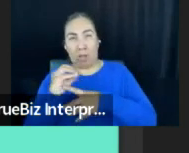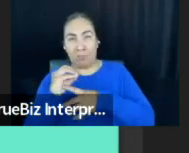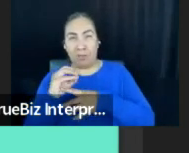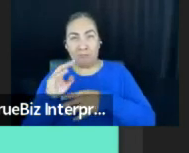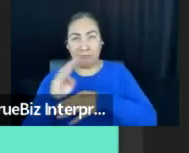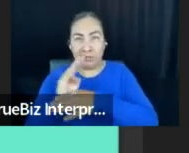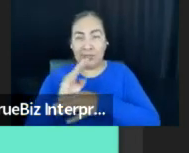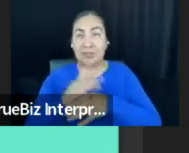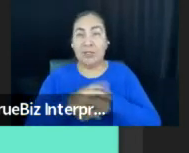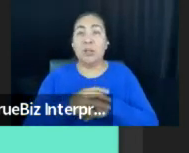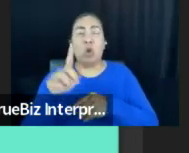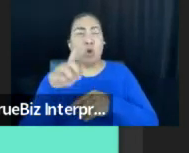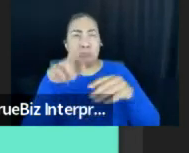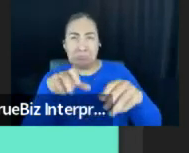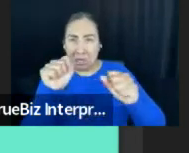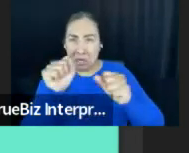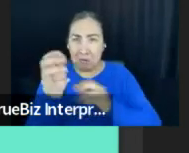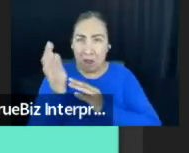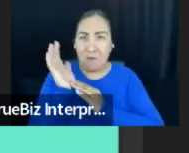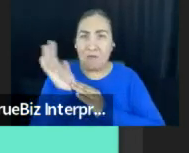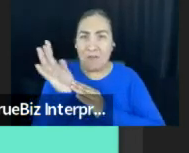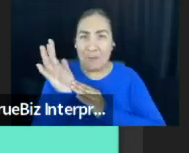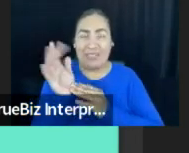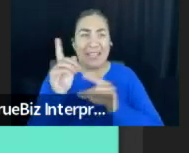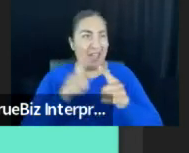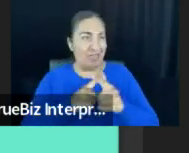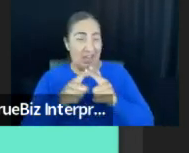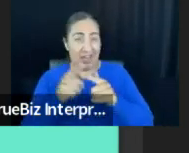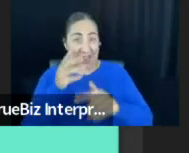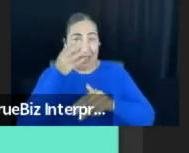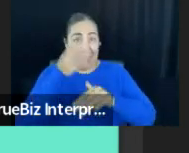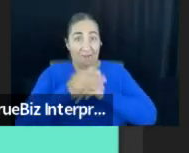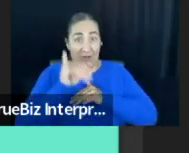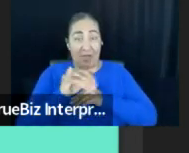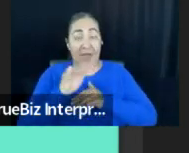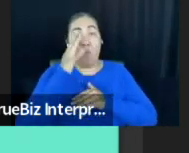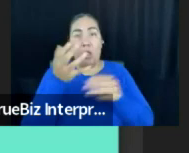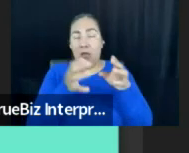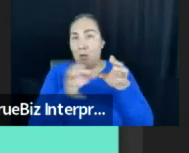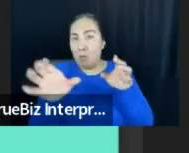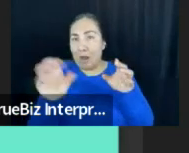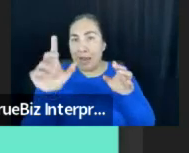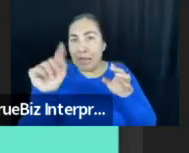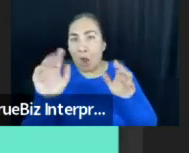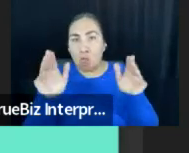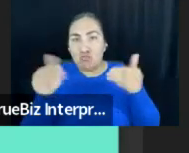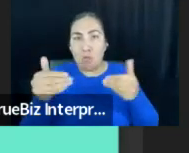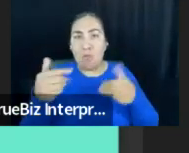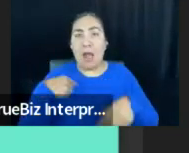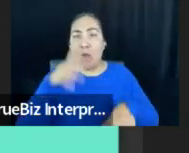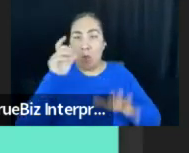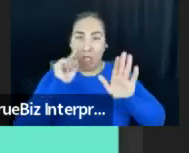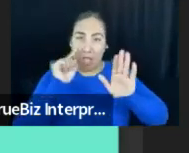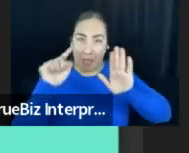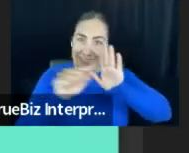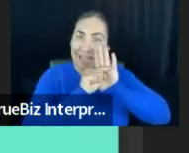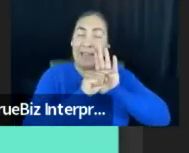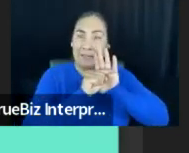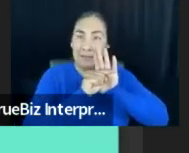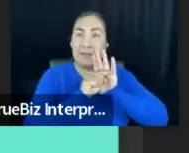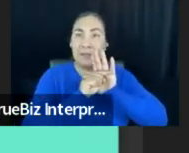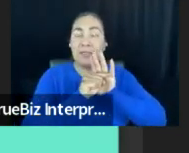five minutes here, and then we're gonna go into breakout rooms, and I'm gonna assign